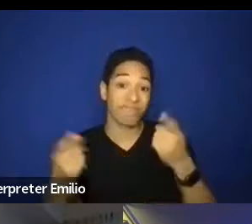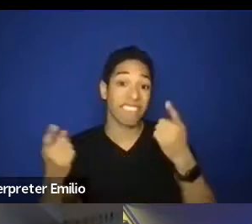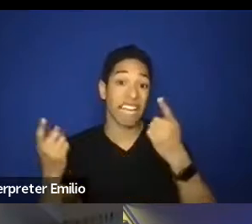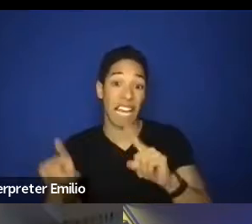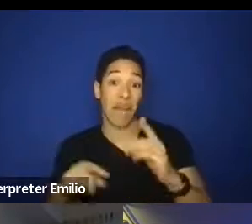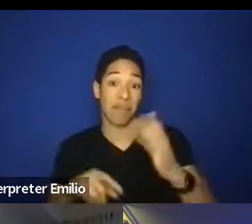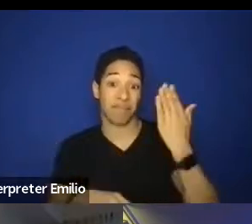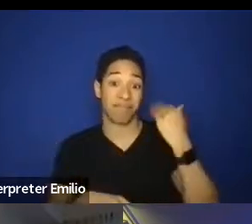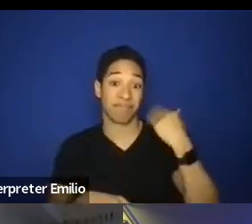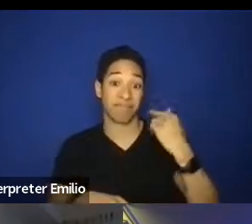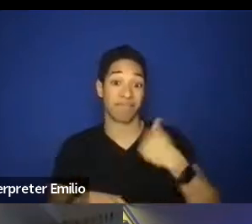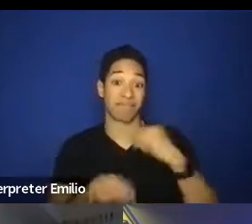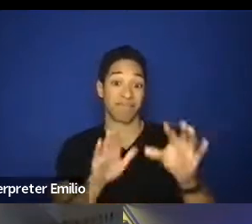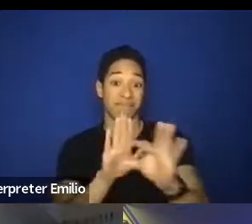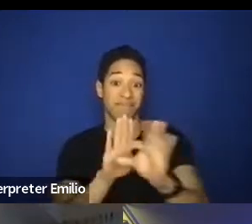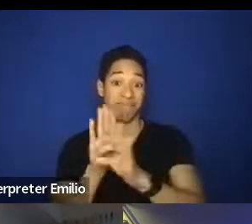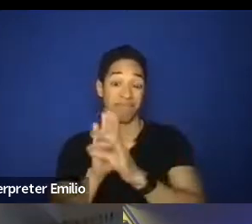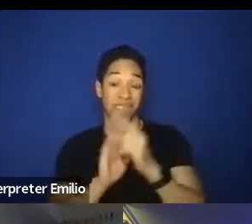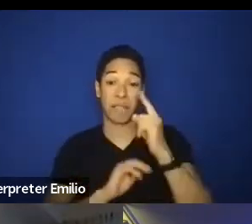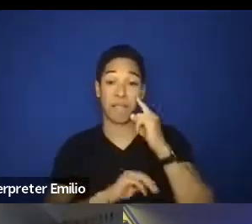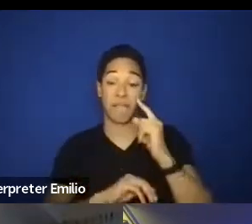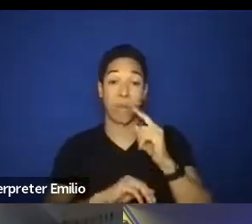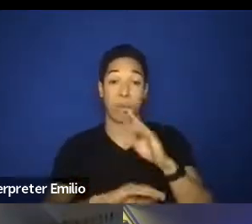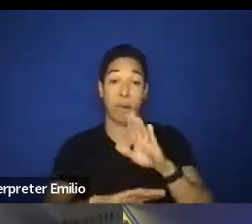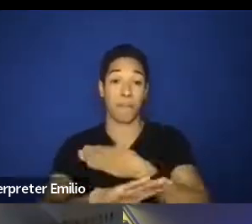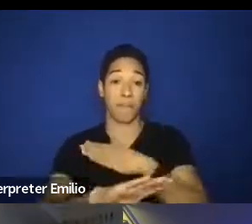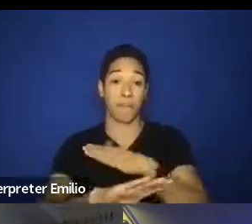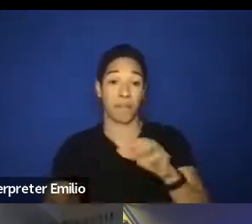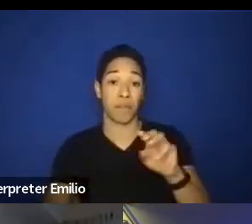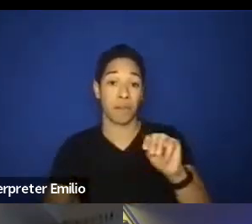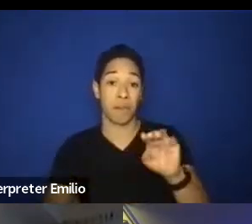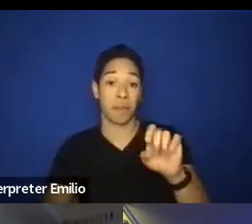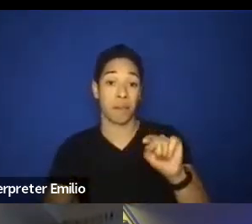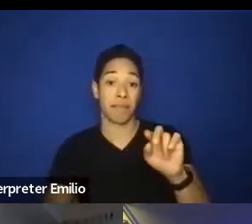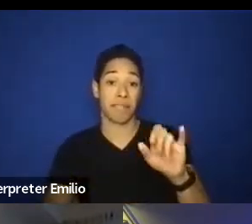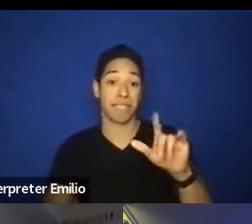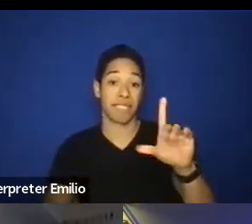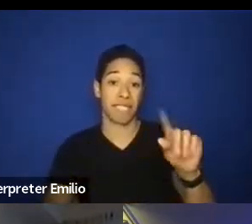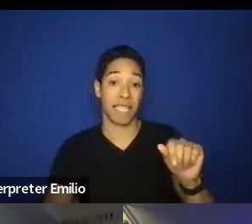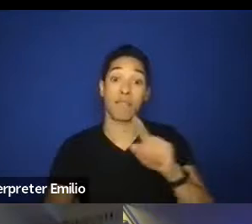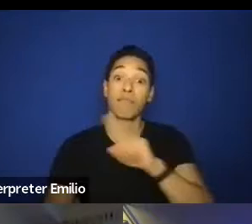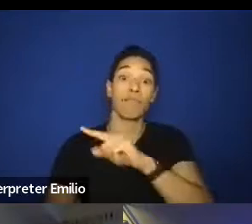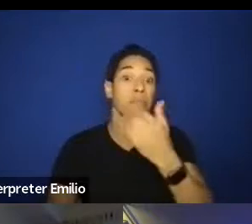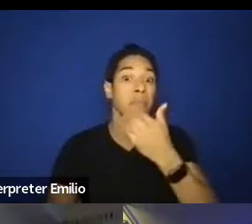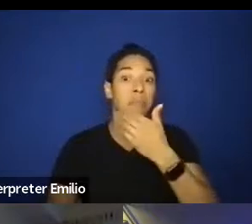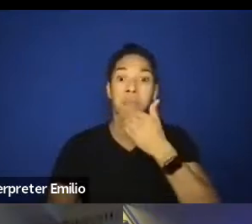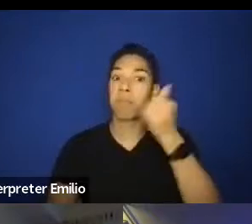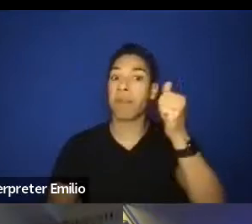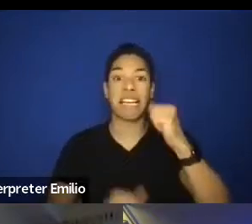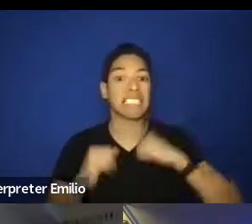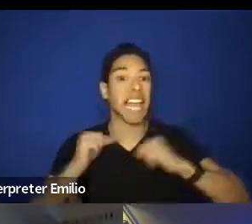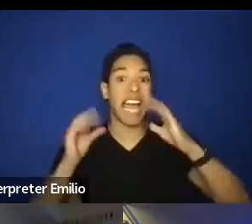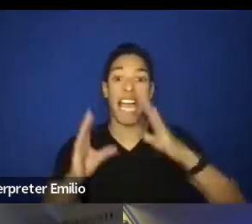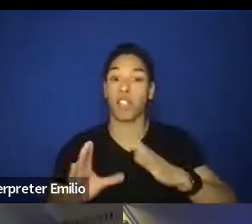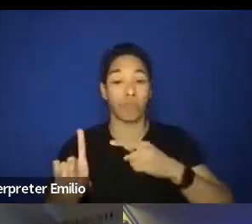casting a musical, it was Matilda, and they were like, oh my God, the best actor was an actor of